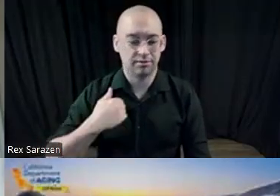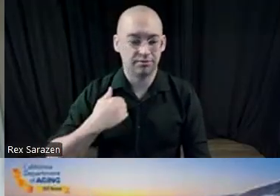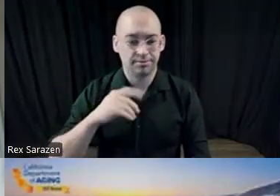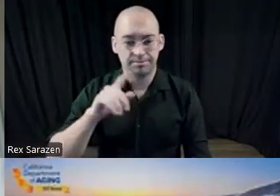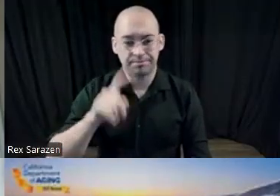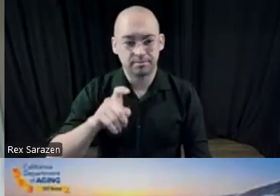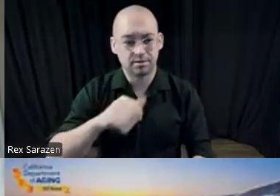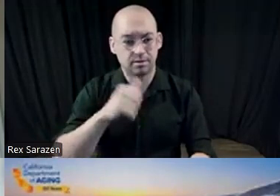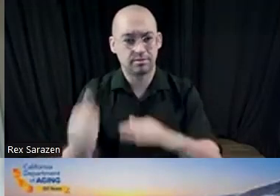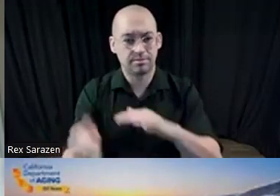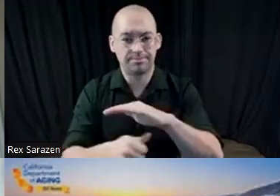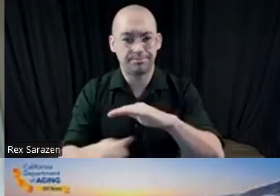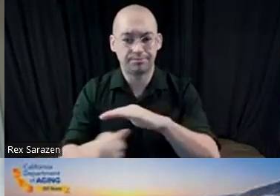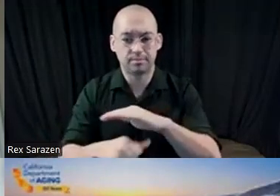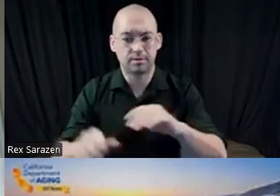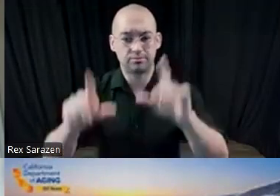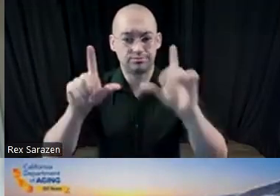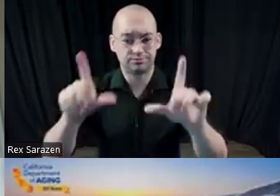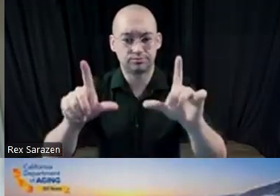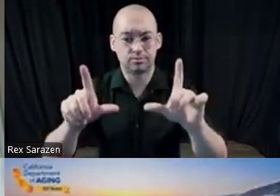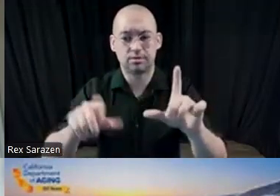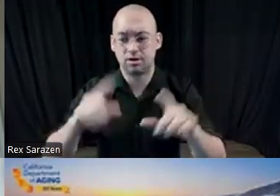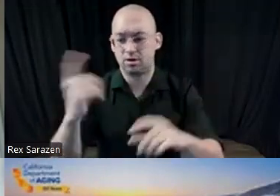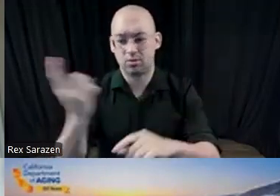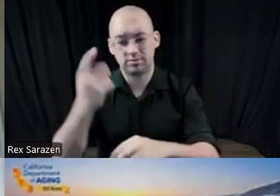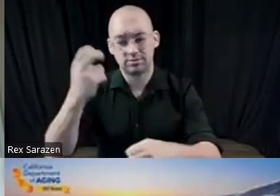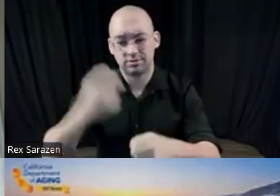on. It's always hard to find these things.